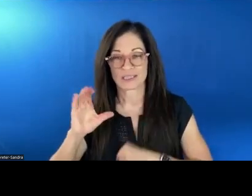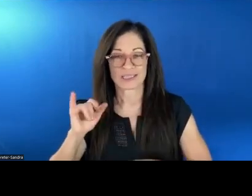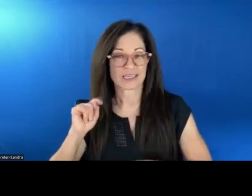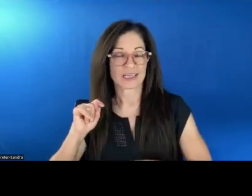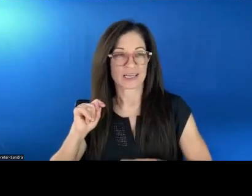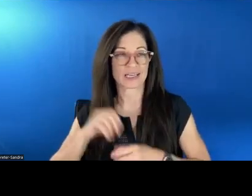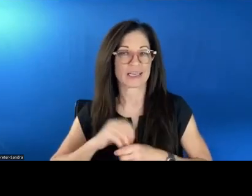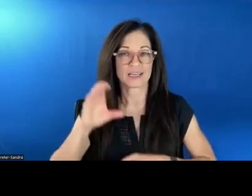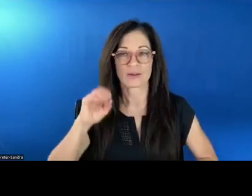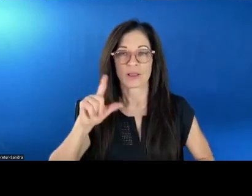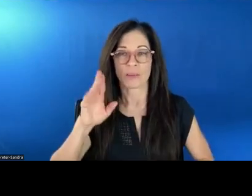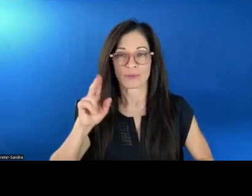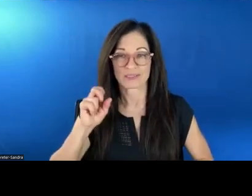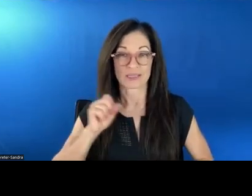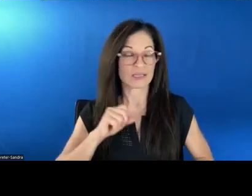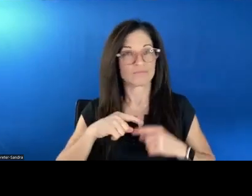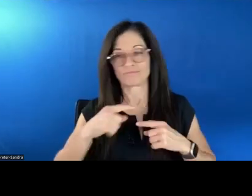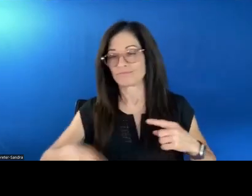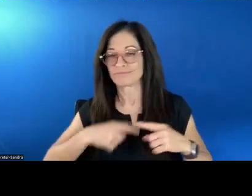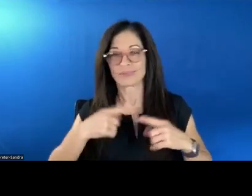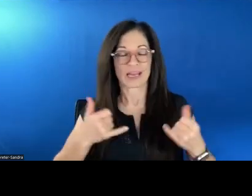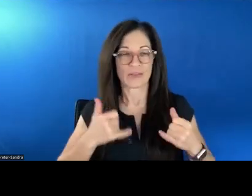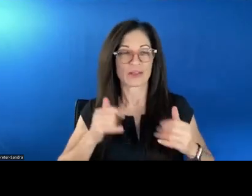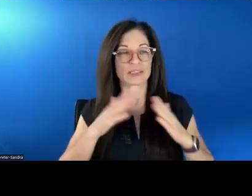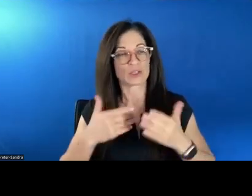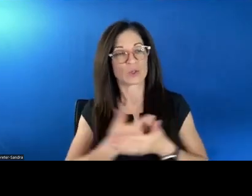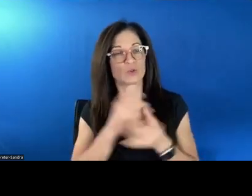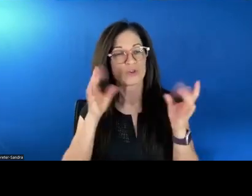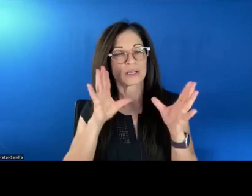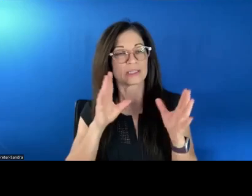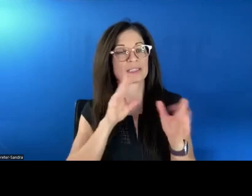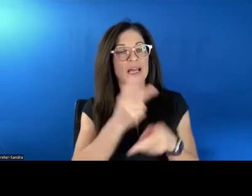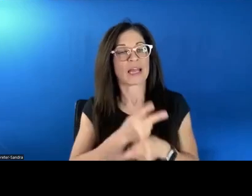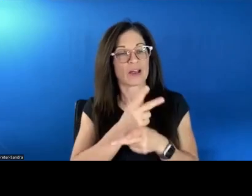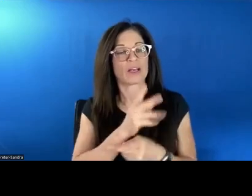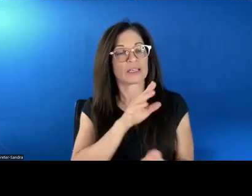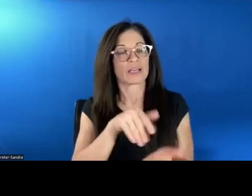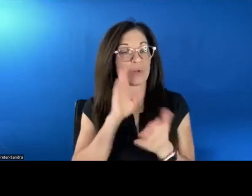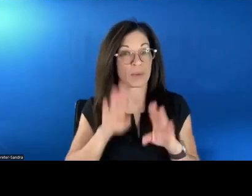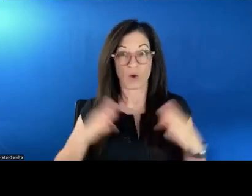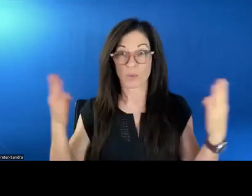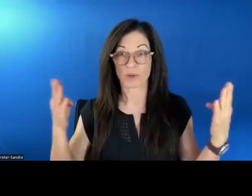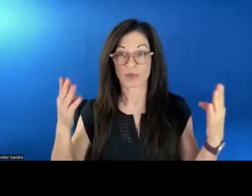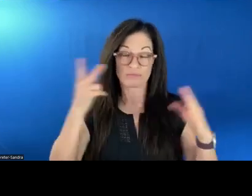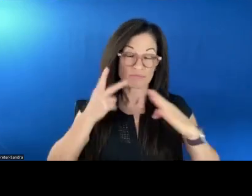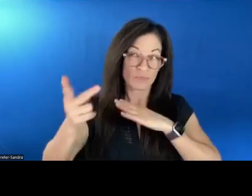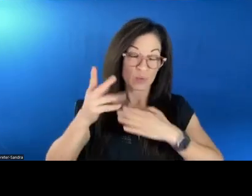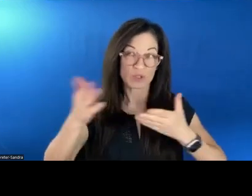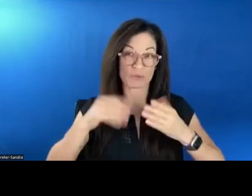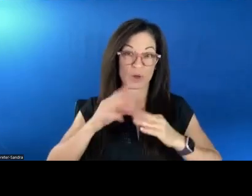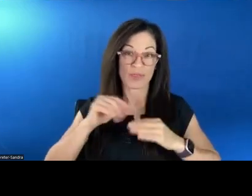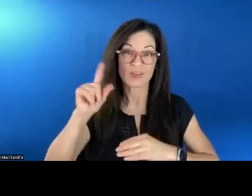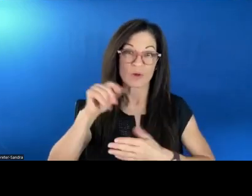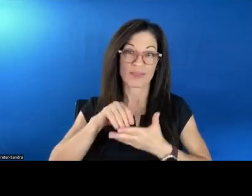full circle. And the city's new crisis care center will be open. So it is projected to serve over 20,000 people in its